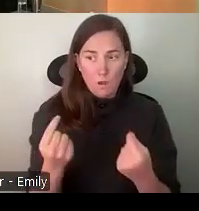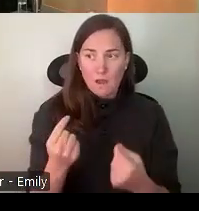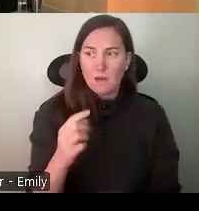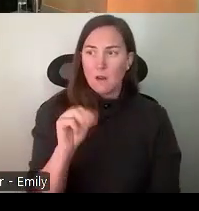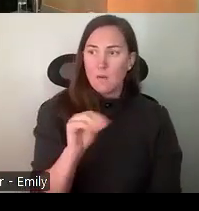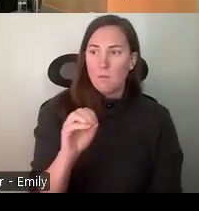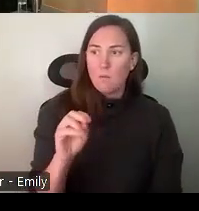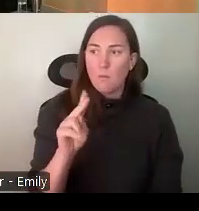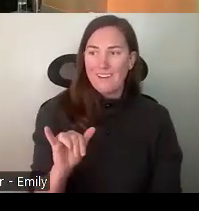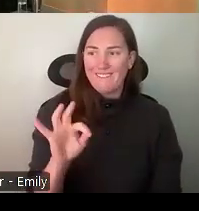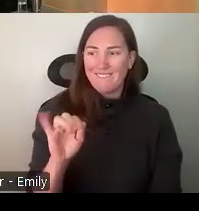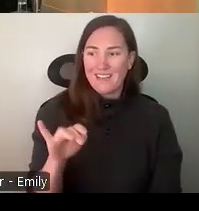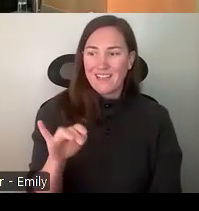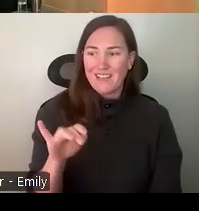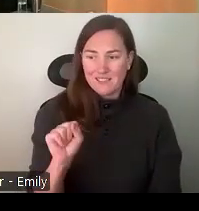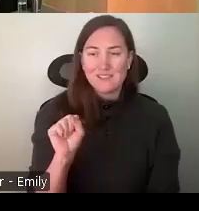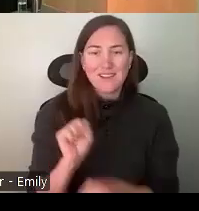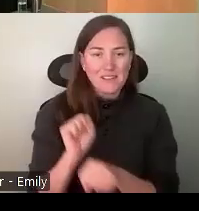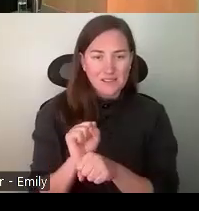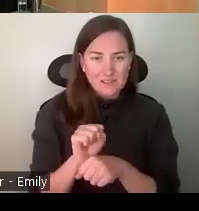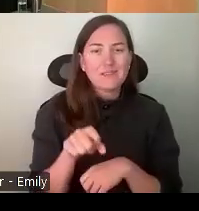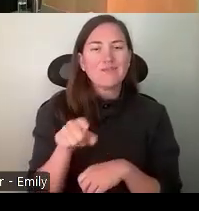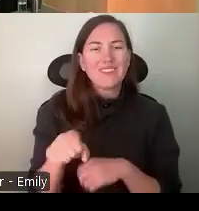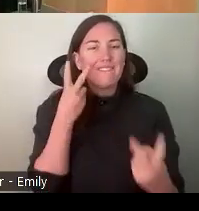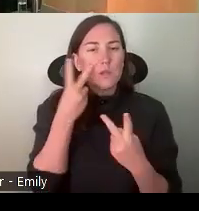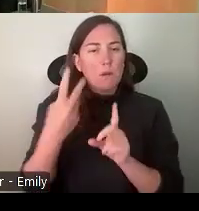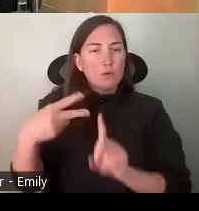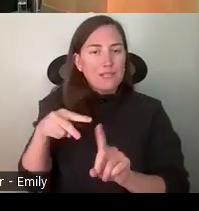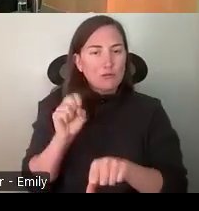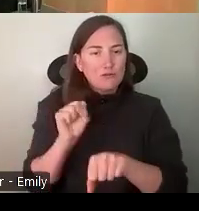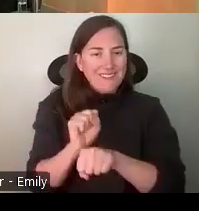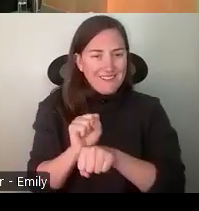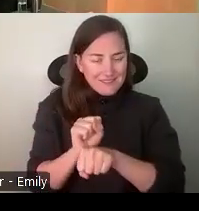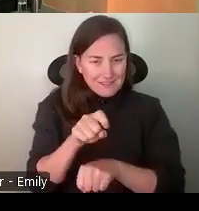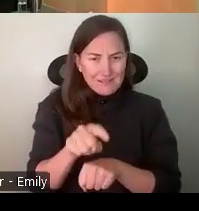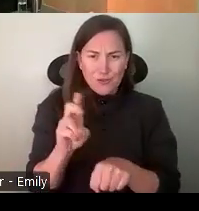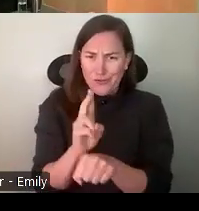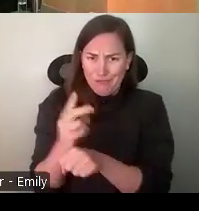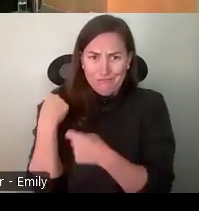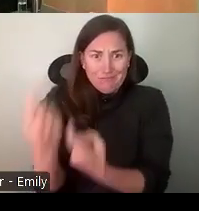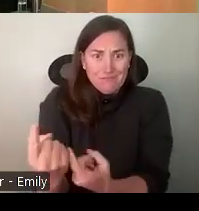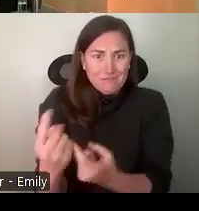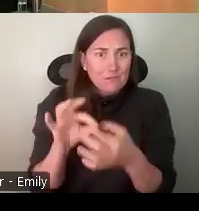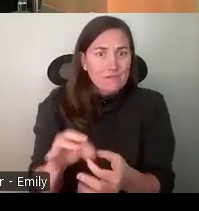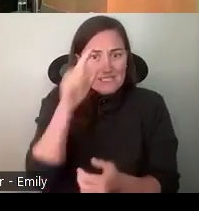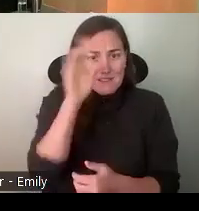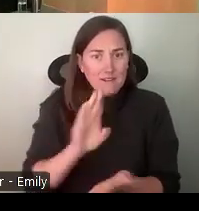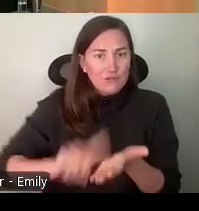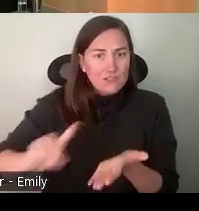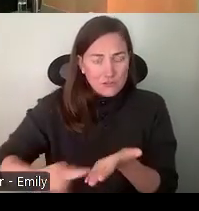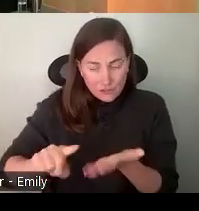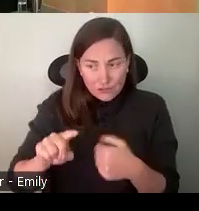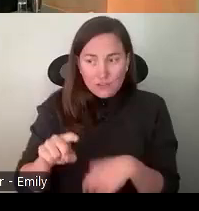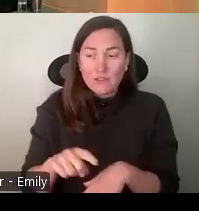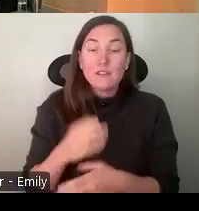Faces task. This is a visual perception task. It's been used quite a bit in schizophrenia research.